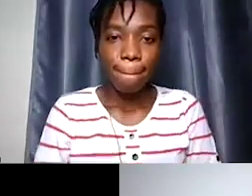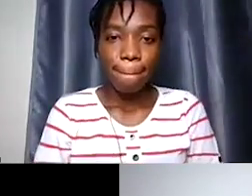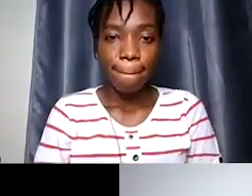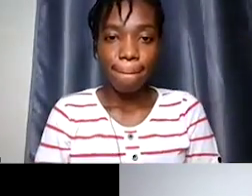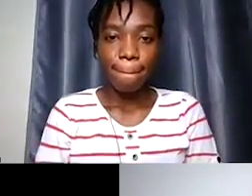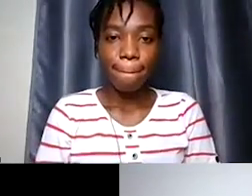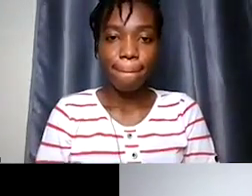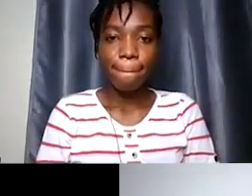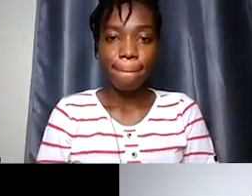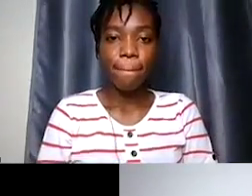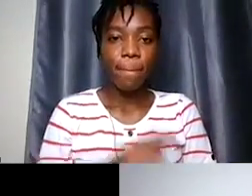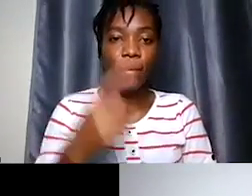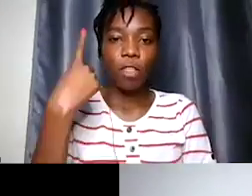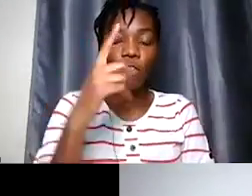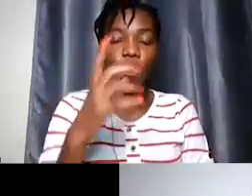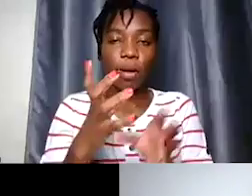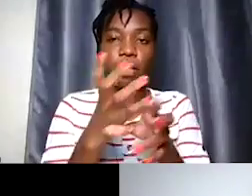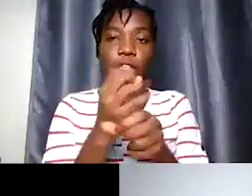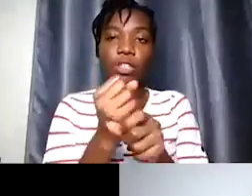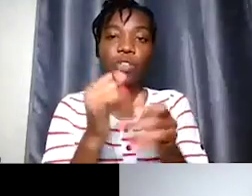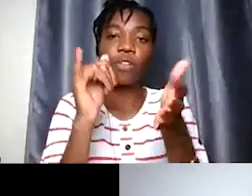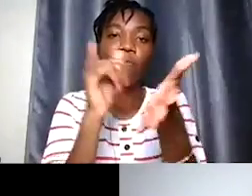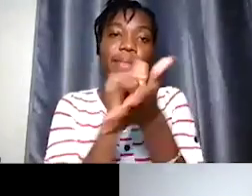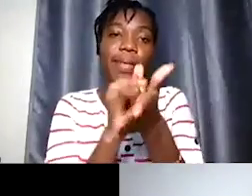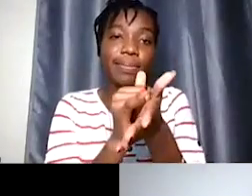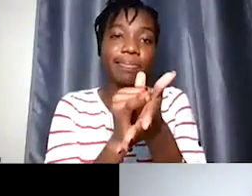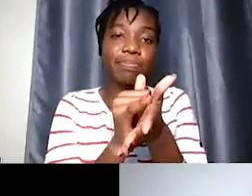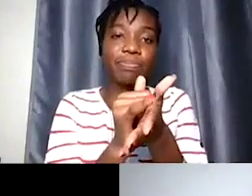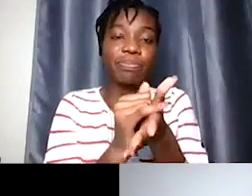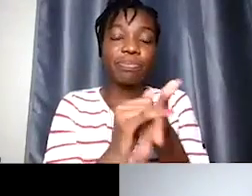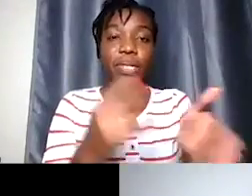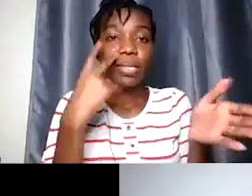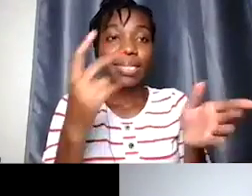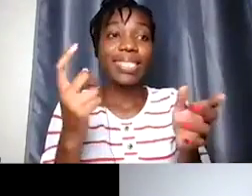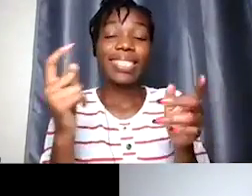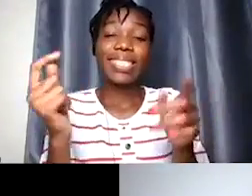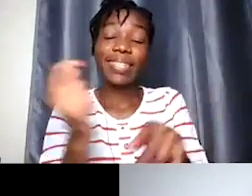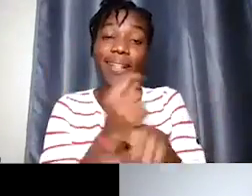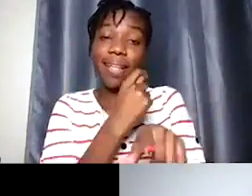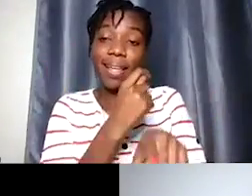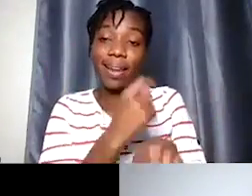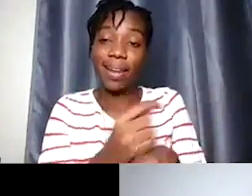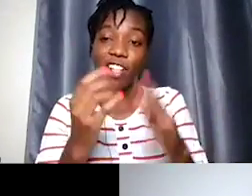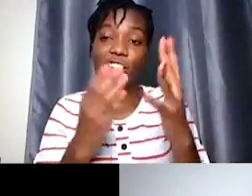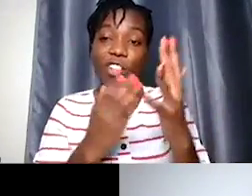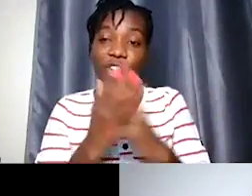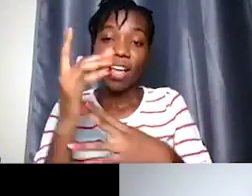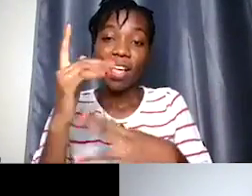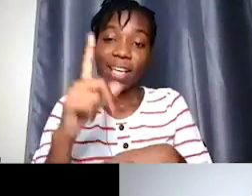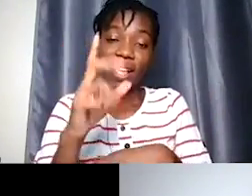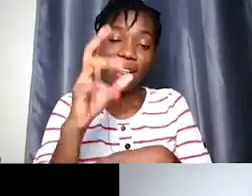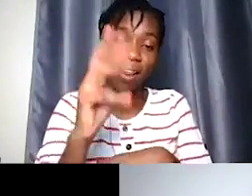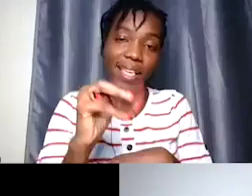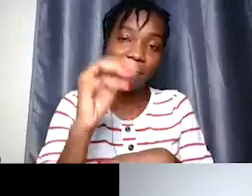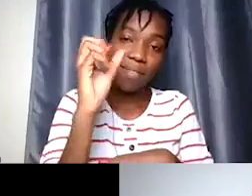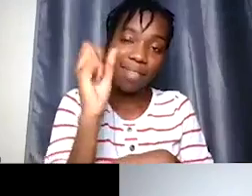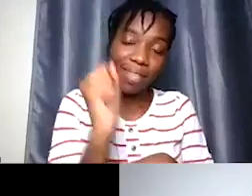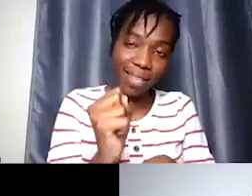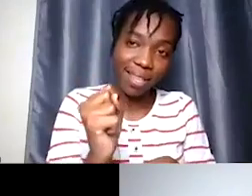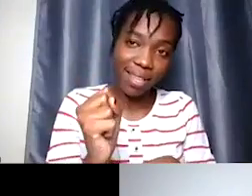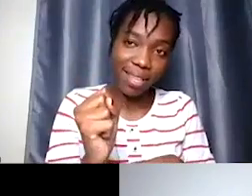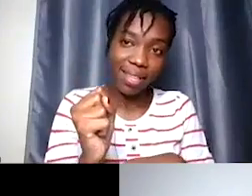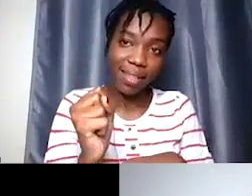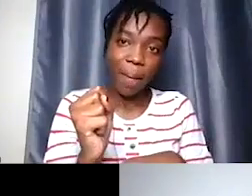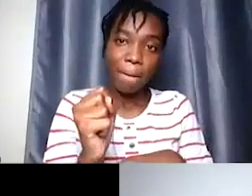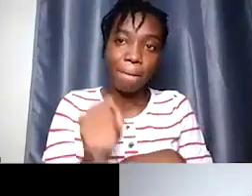yes. For the organizations that are looking for the training through our RMS, apart from the free ones that we give, we can